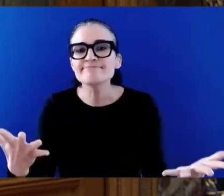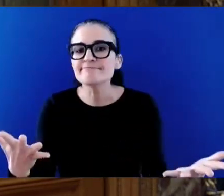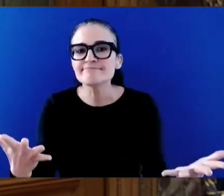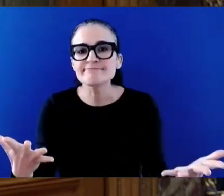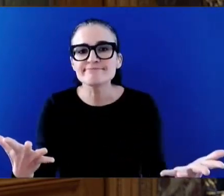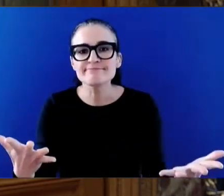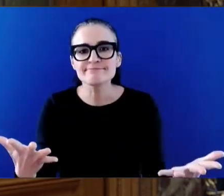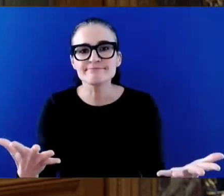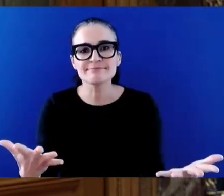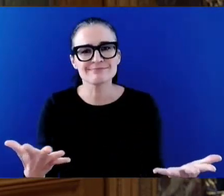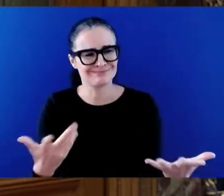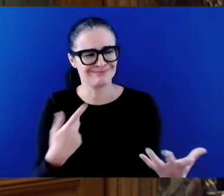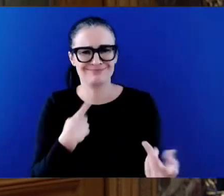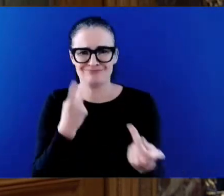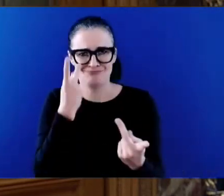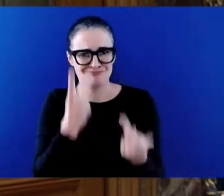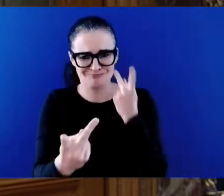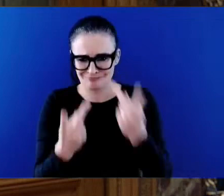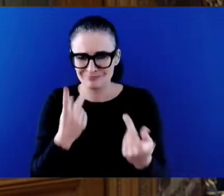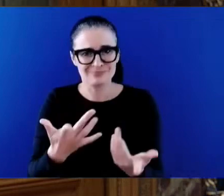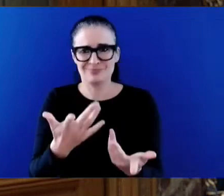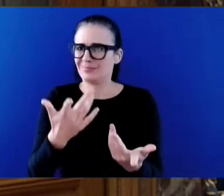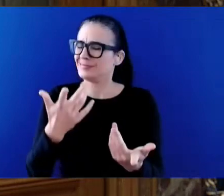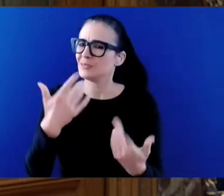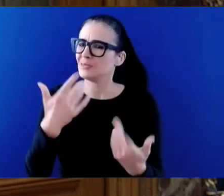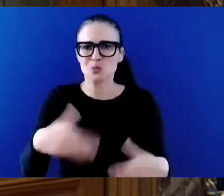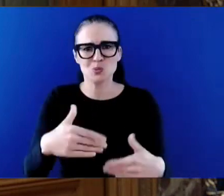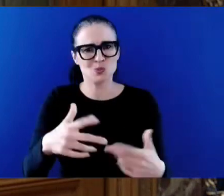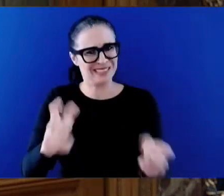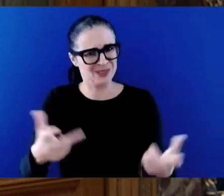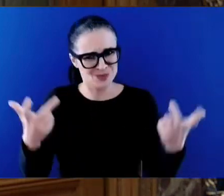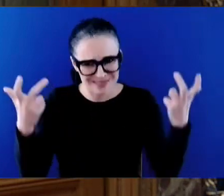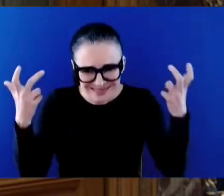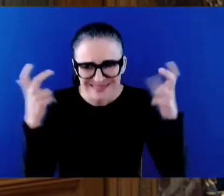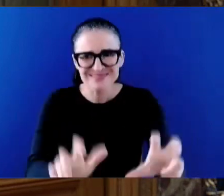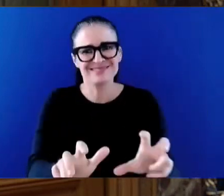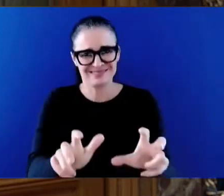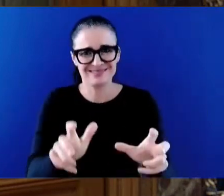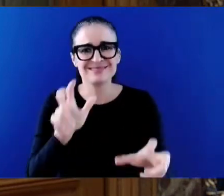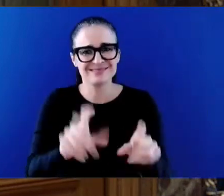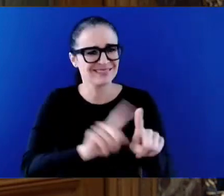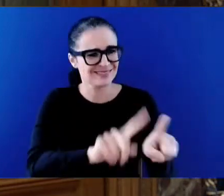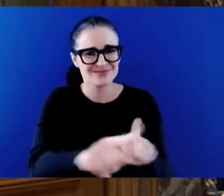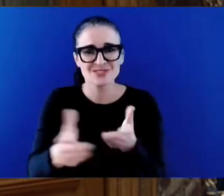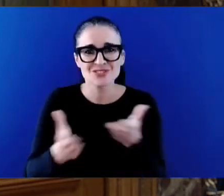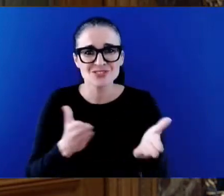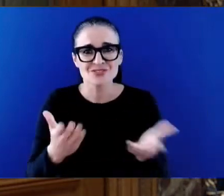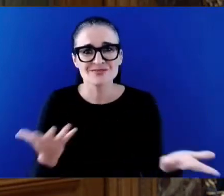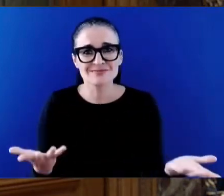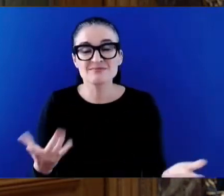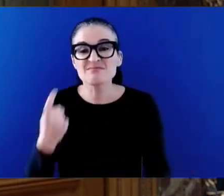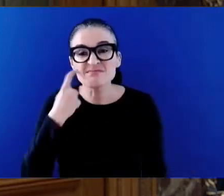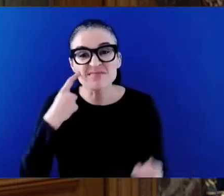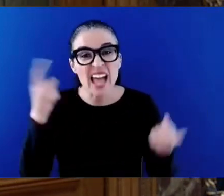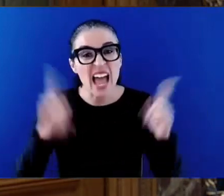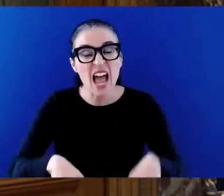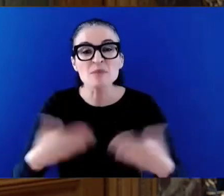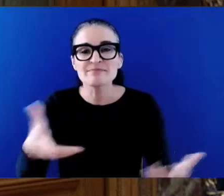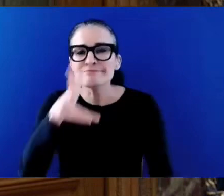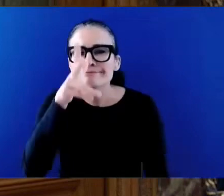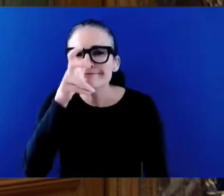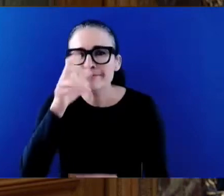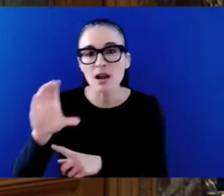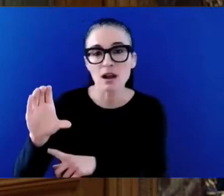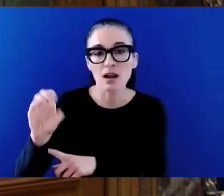being ignored. Latest story, cockroaches. And the dismissive response from the Health Authority, don't worry, they don't bite.